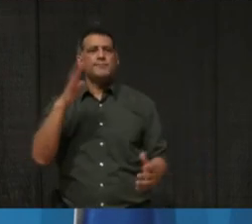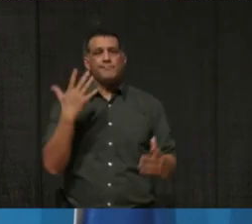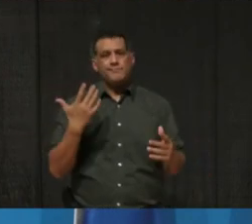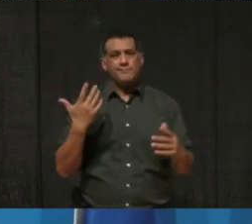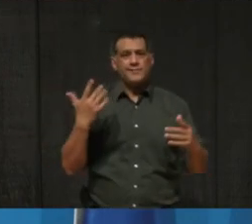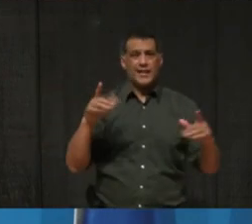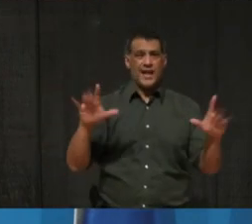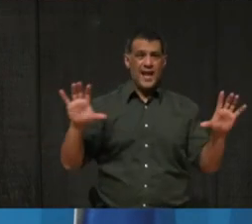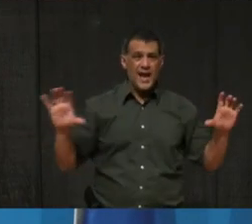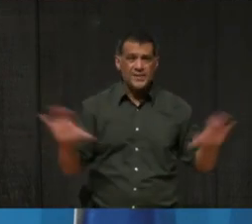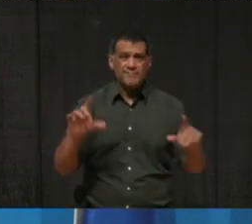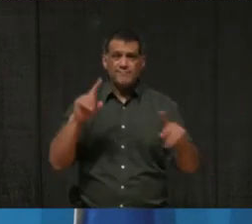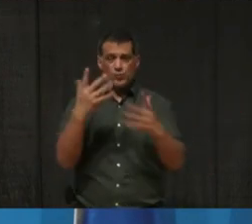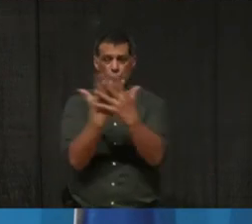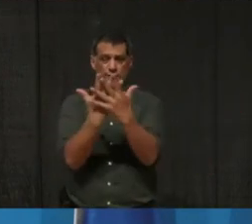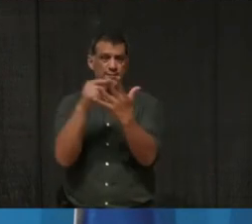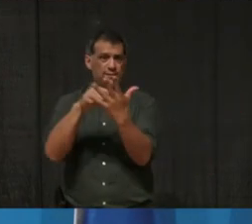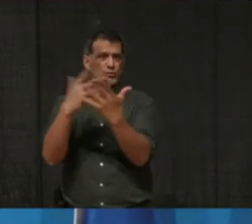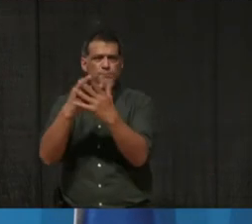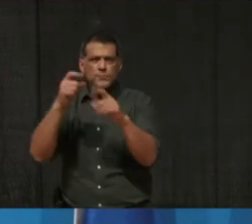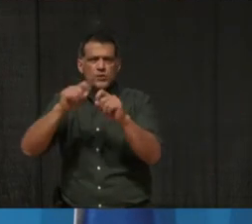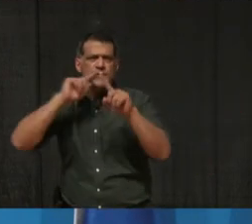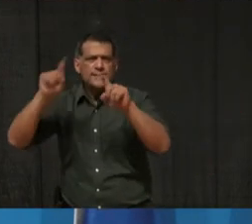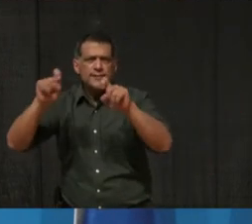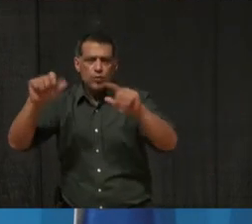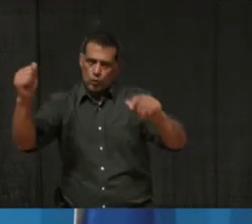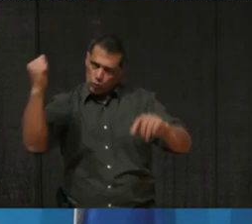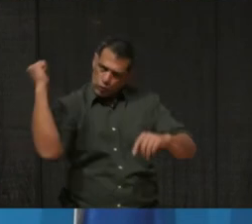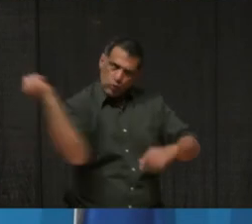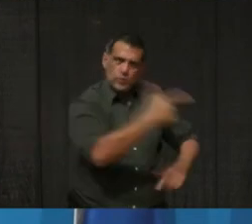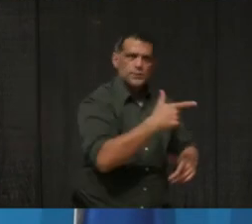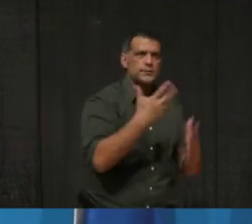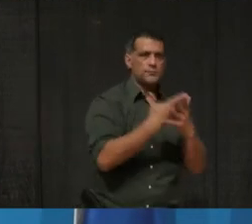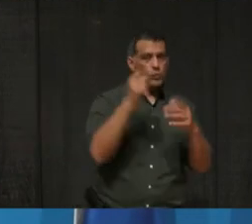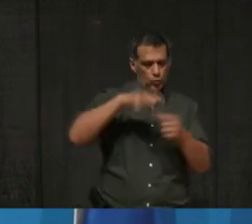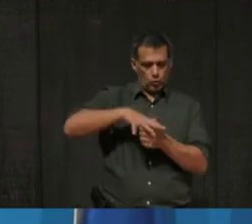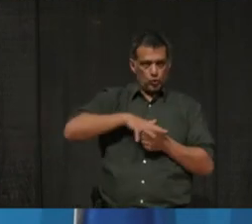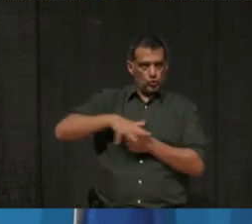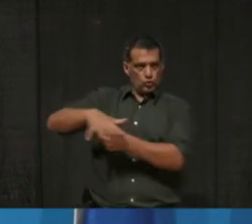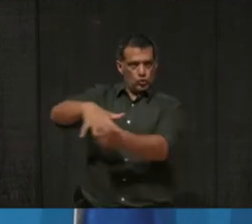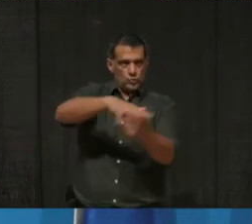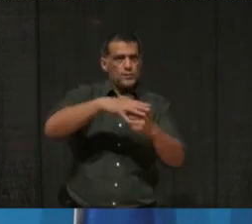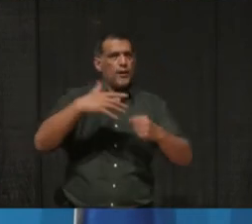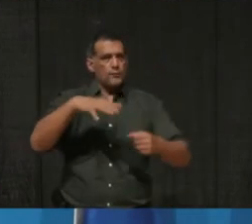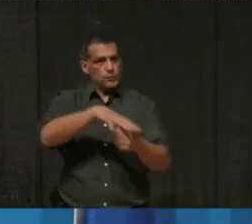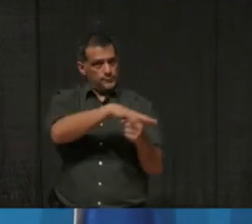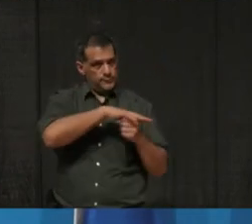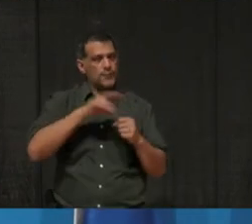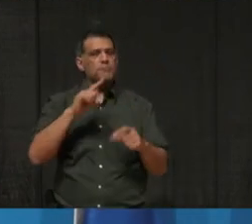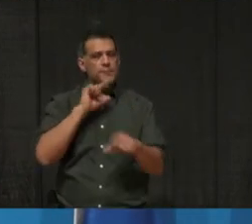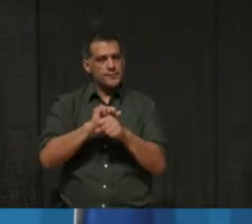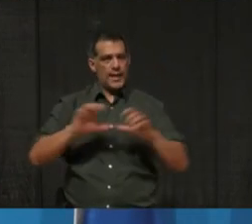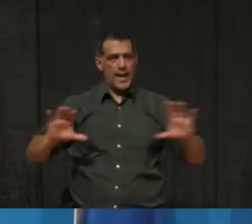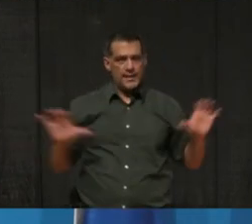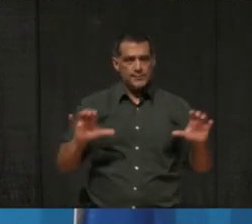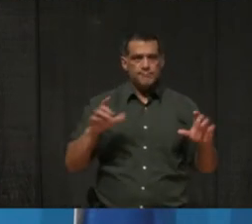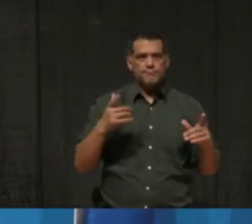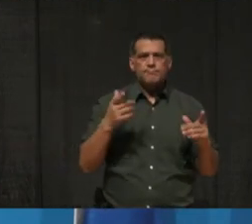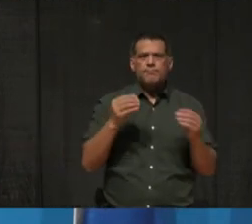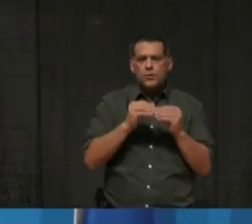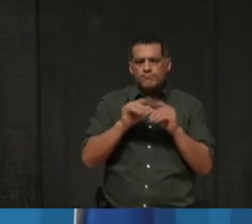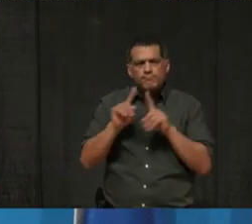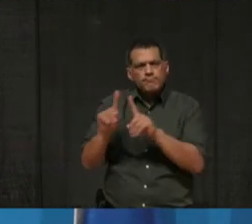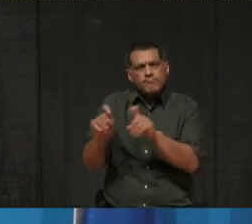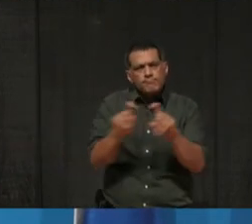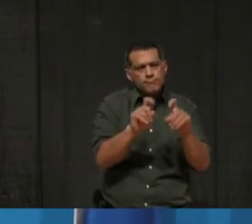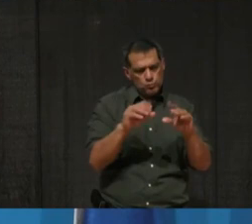implemented in workplaces that are remaining open. The region of Peel, for example, does conduct active screening as well. So the answer is that's our